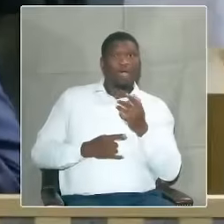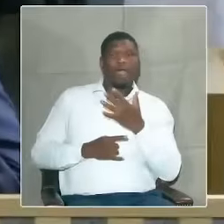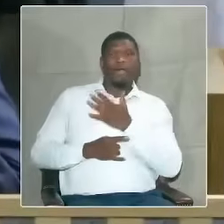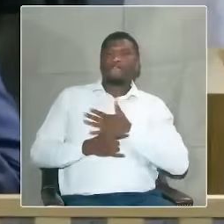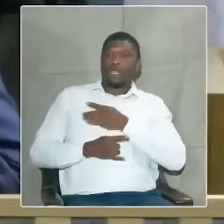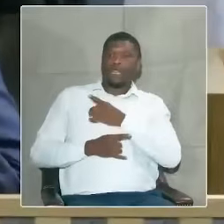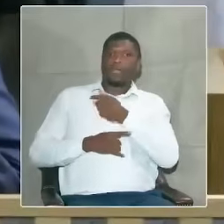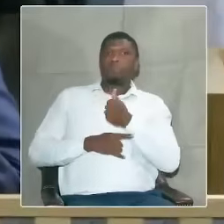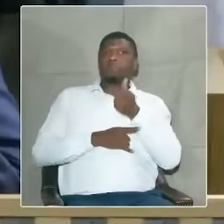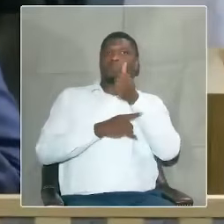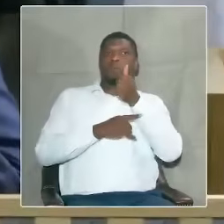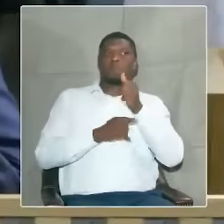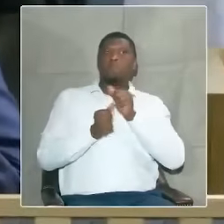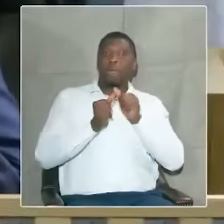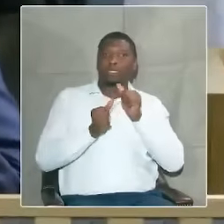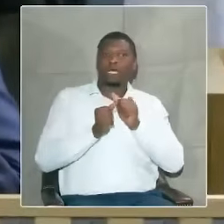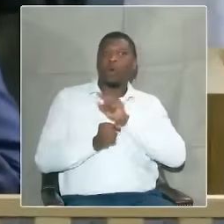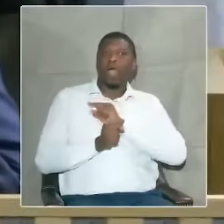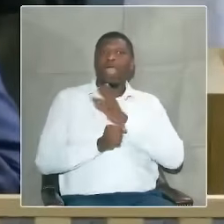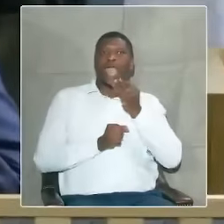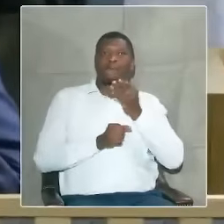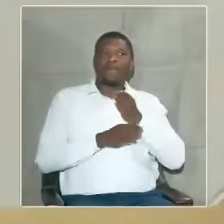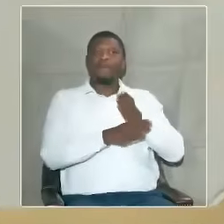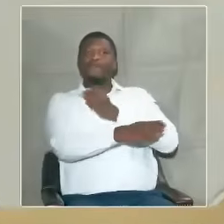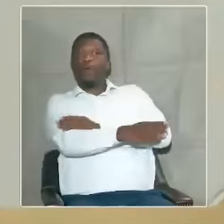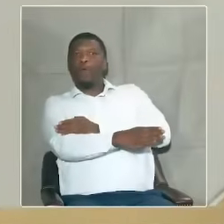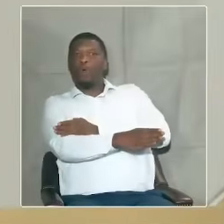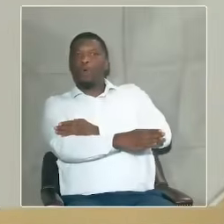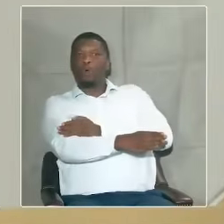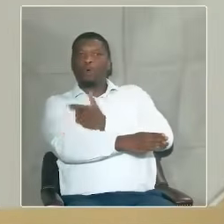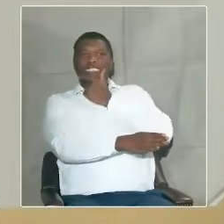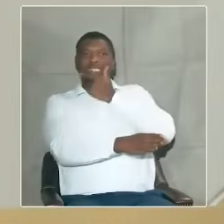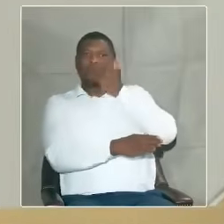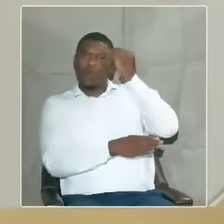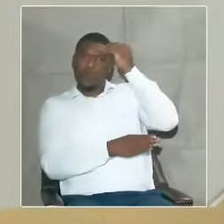advantage in that you have got the before I know the December